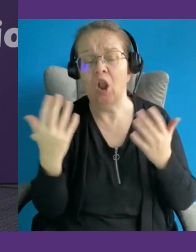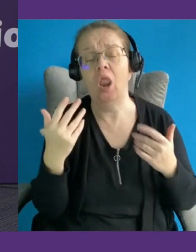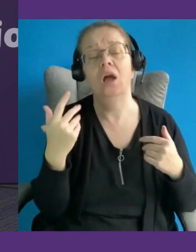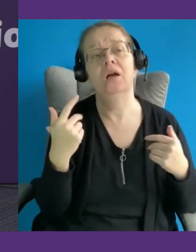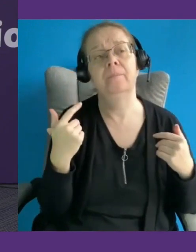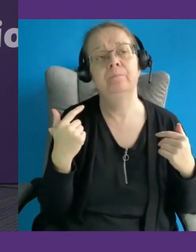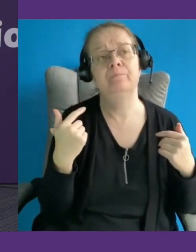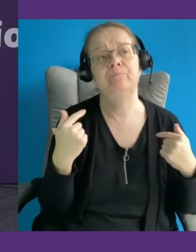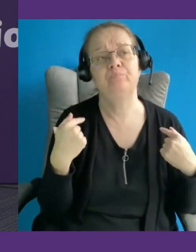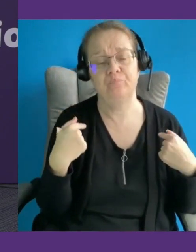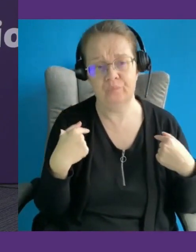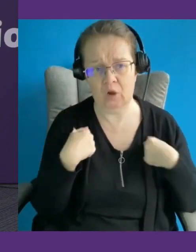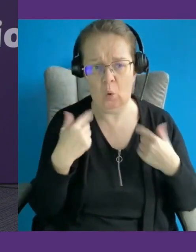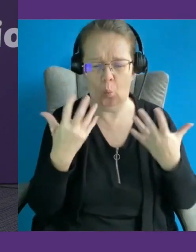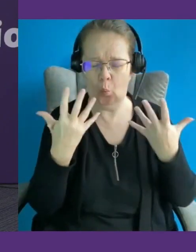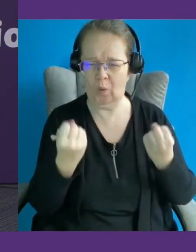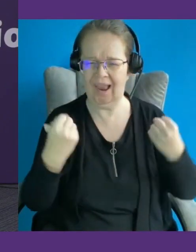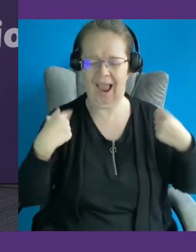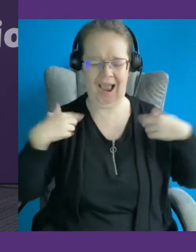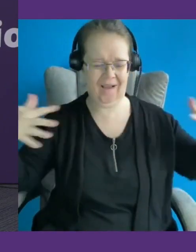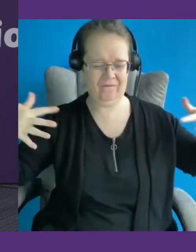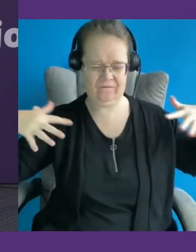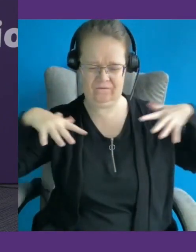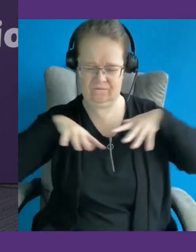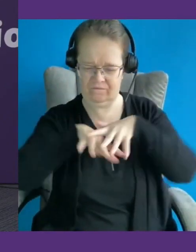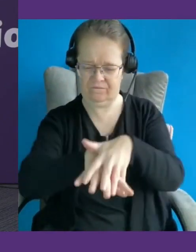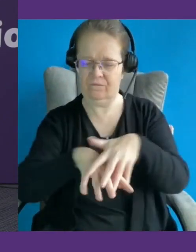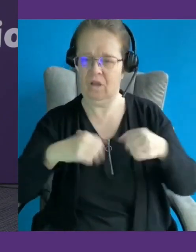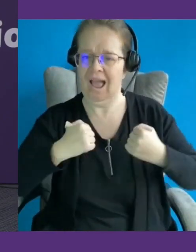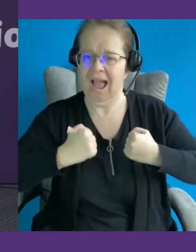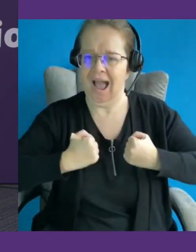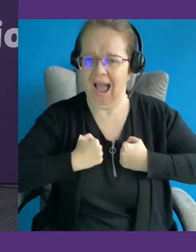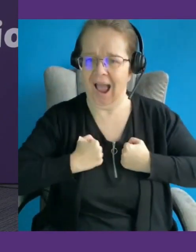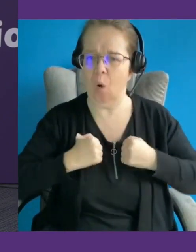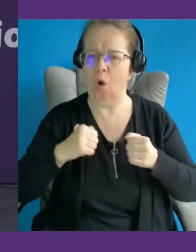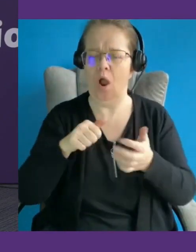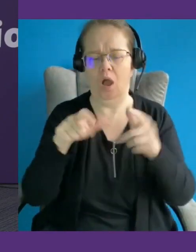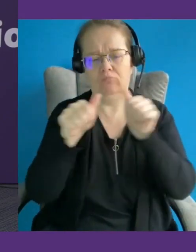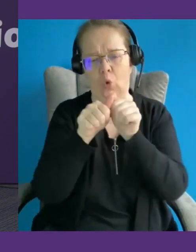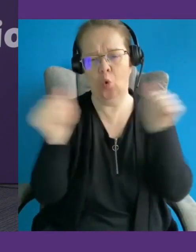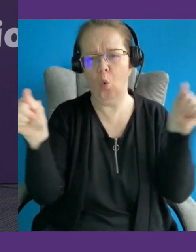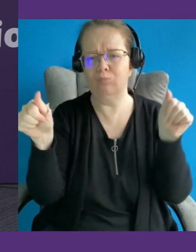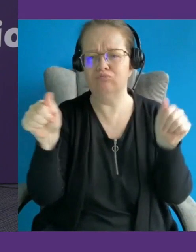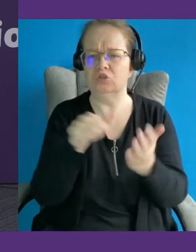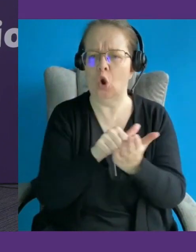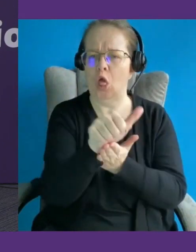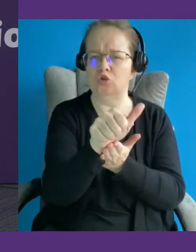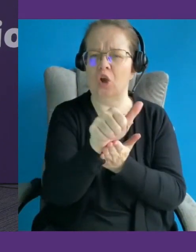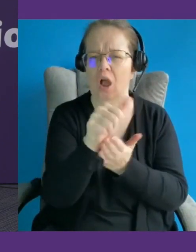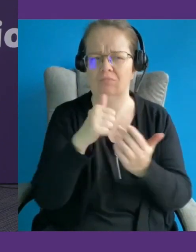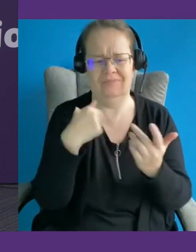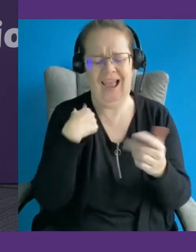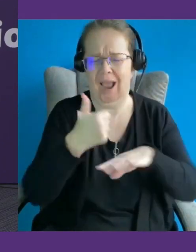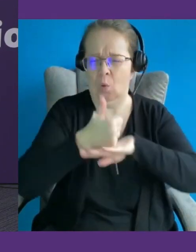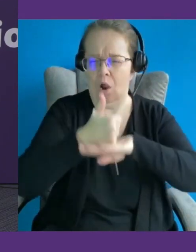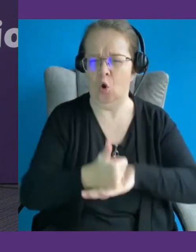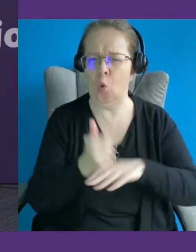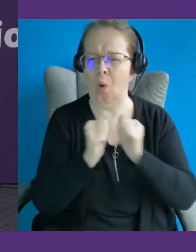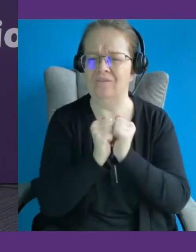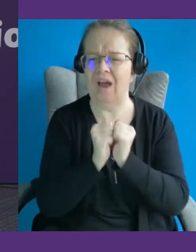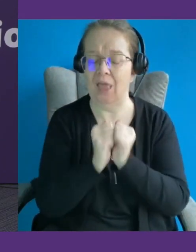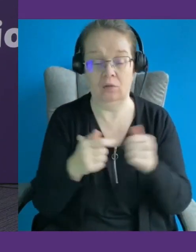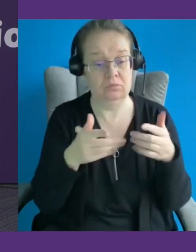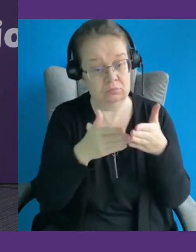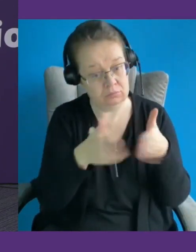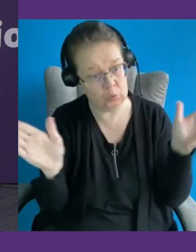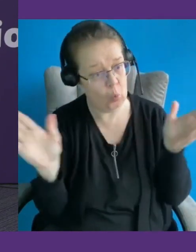have it infused in our corporate culture as a core value, it's something that people all across Apple are